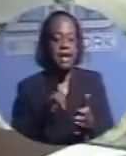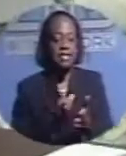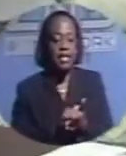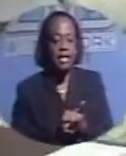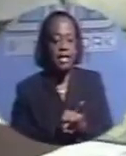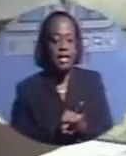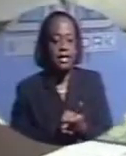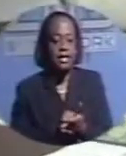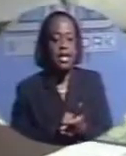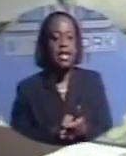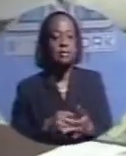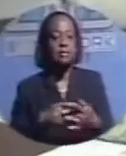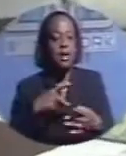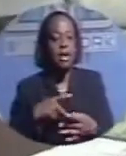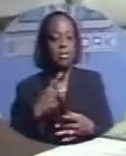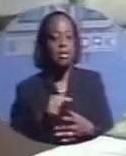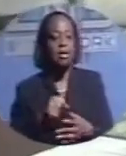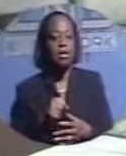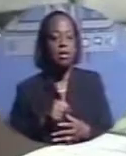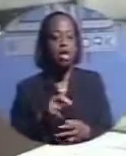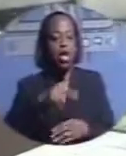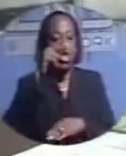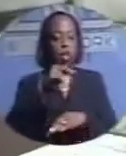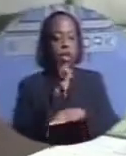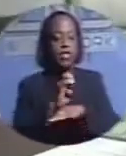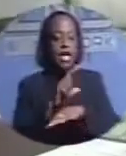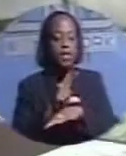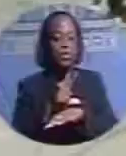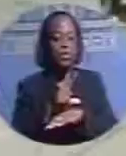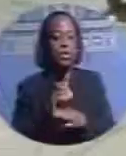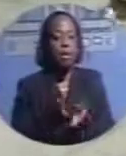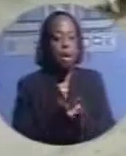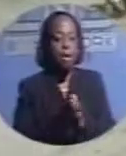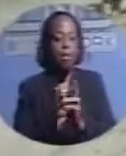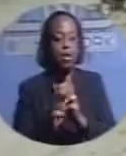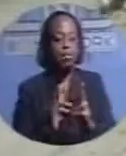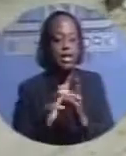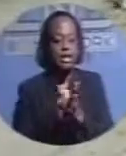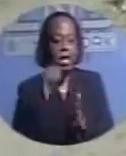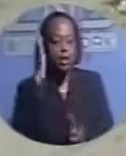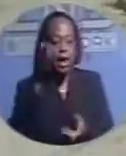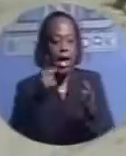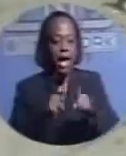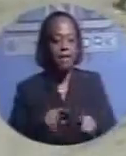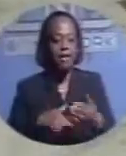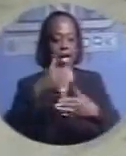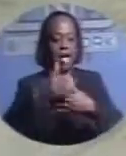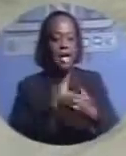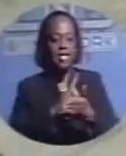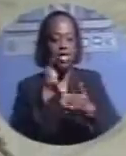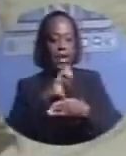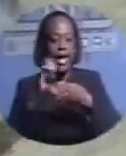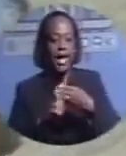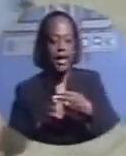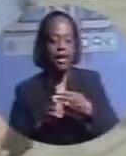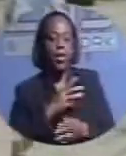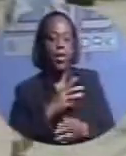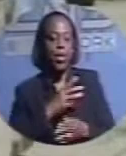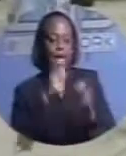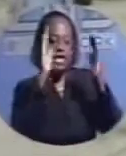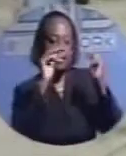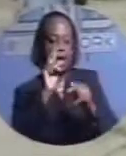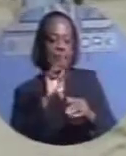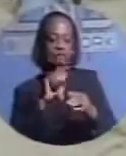the North Eleuthera Regatta that takes place here next weekend. We will be expecting at least 200